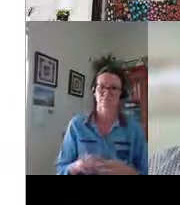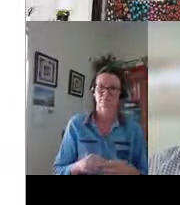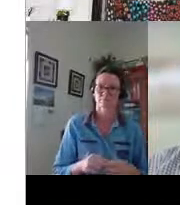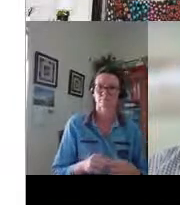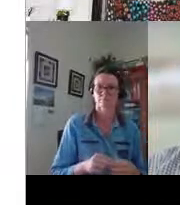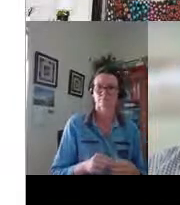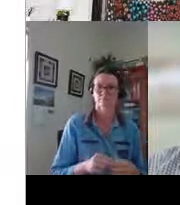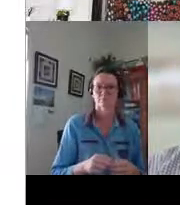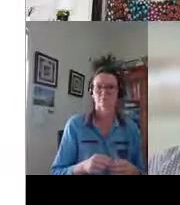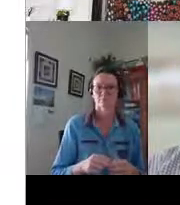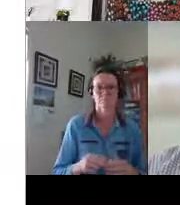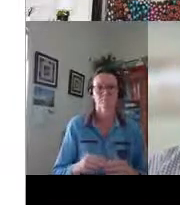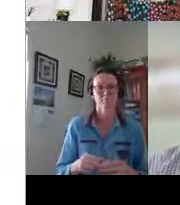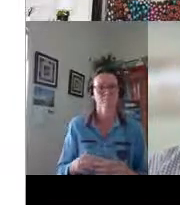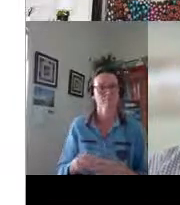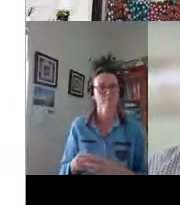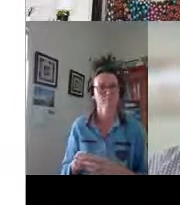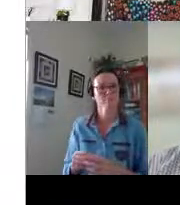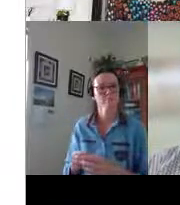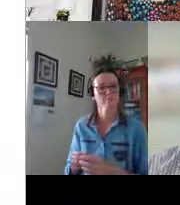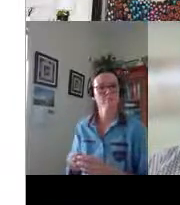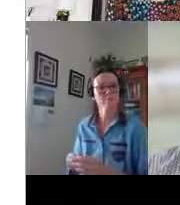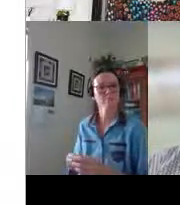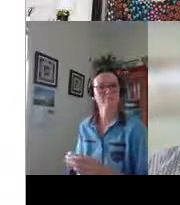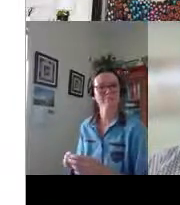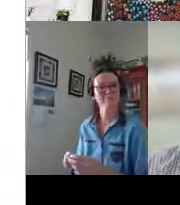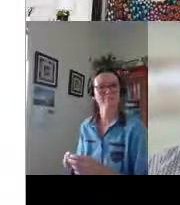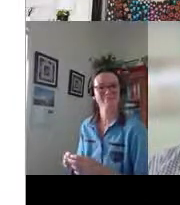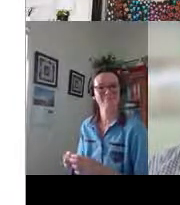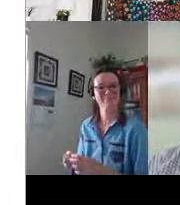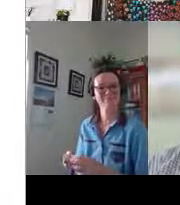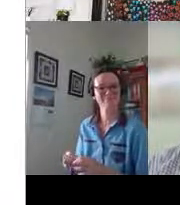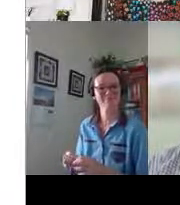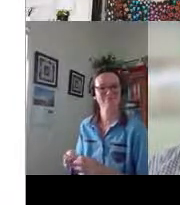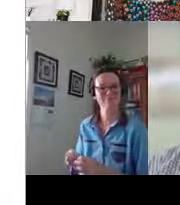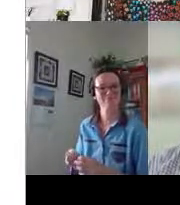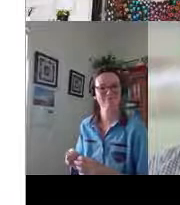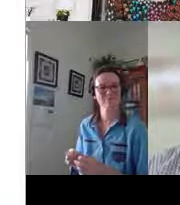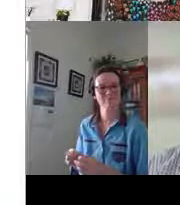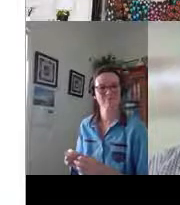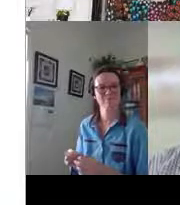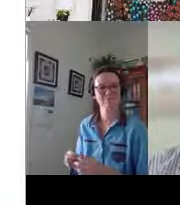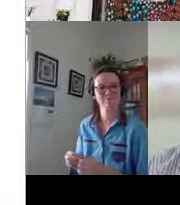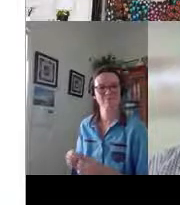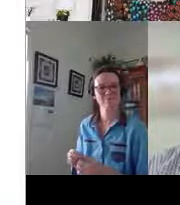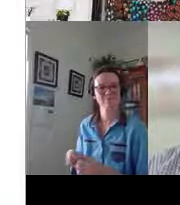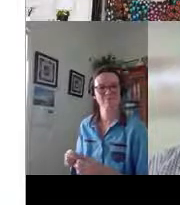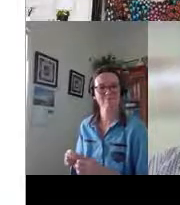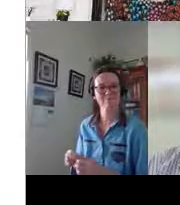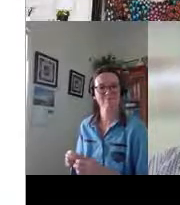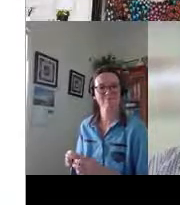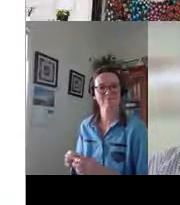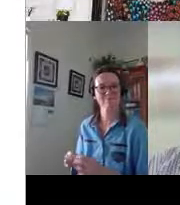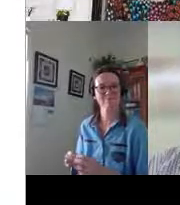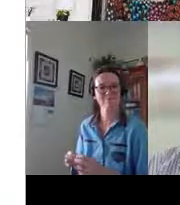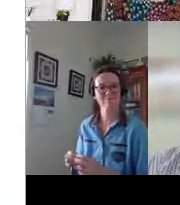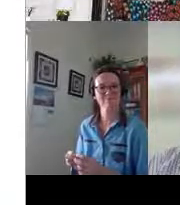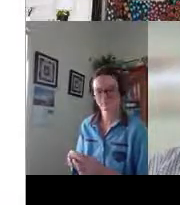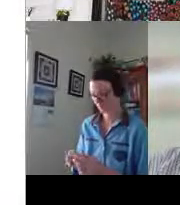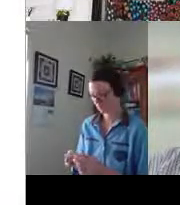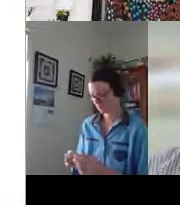down. So it's viable. You just got to make sure you have an enabling environment. And I think that's the case with any